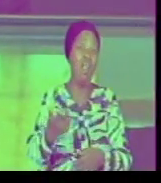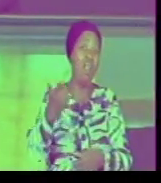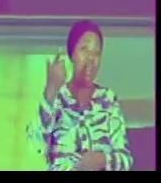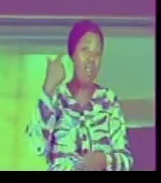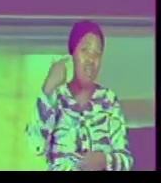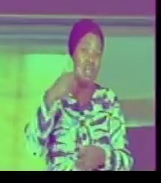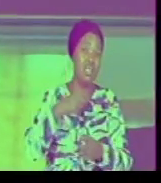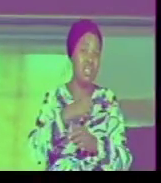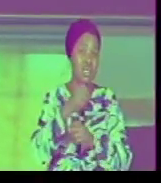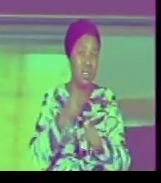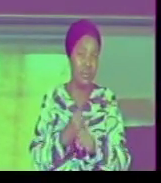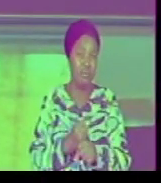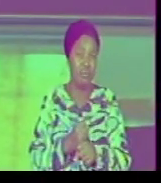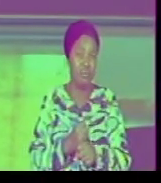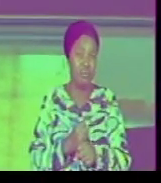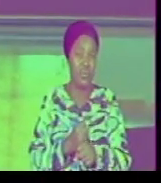year.